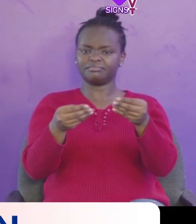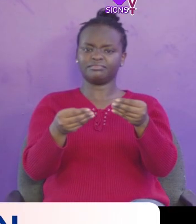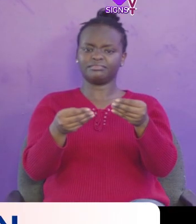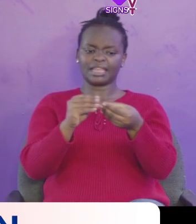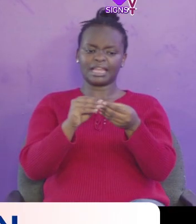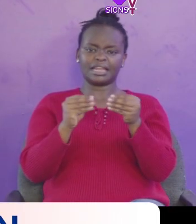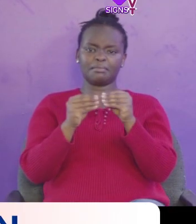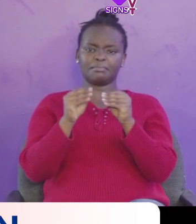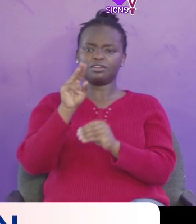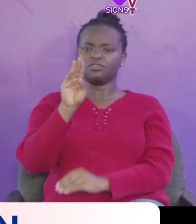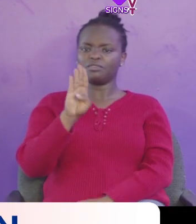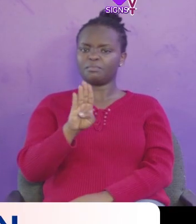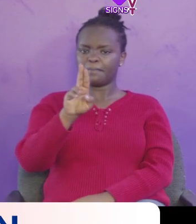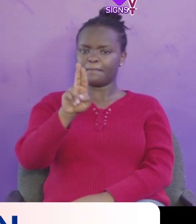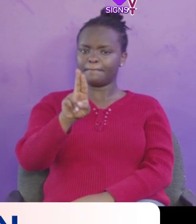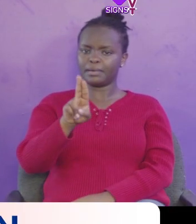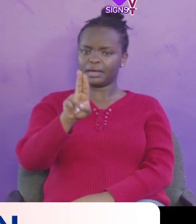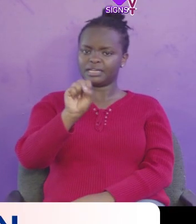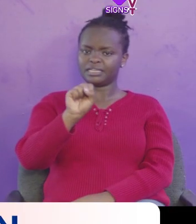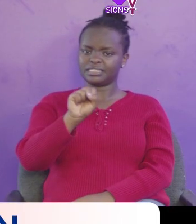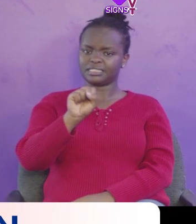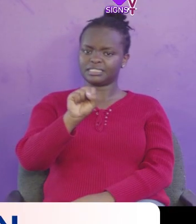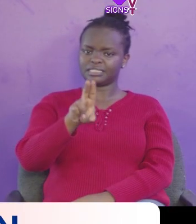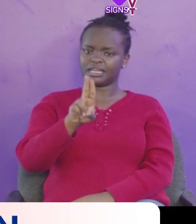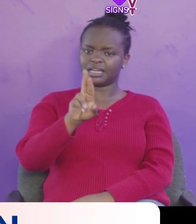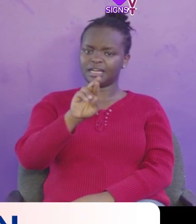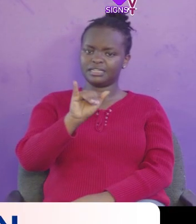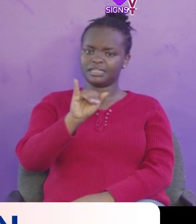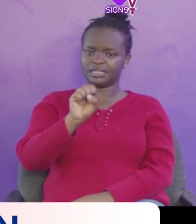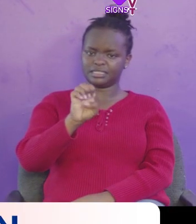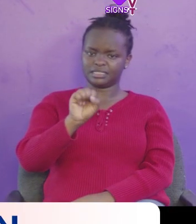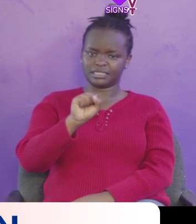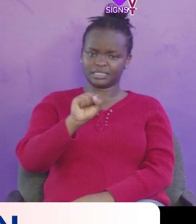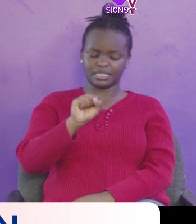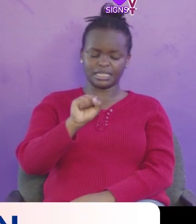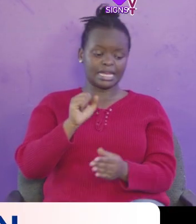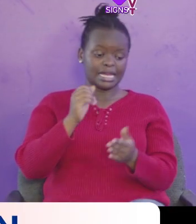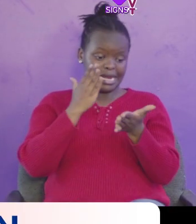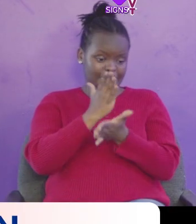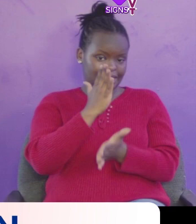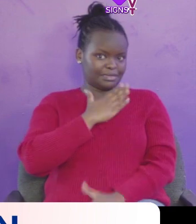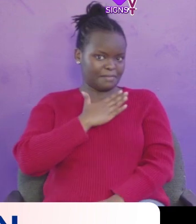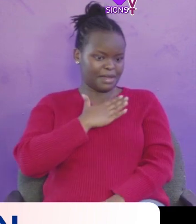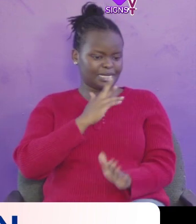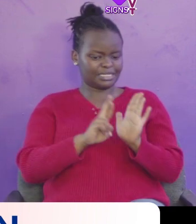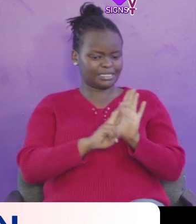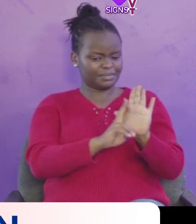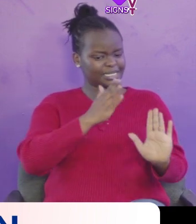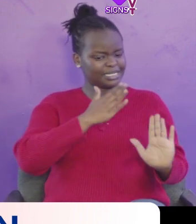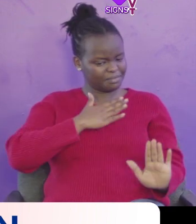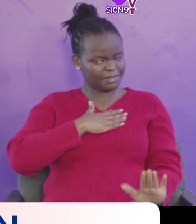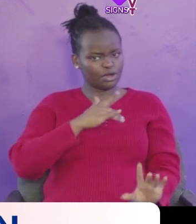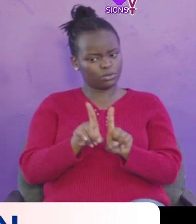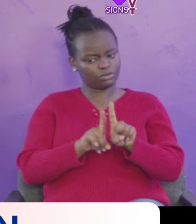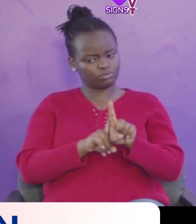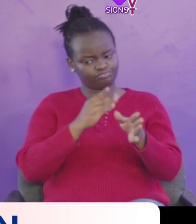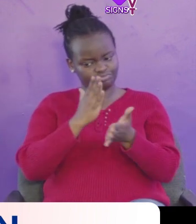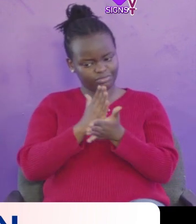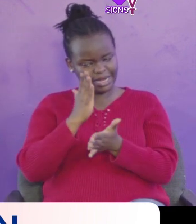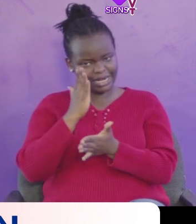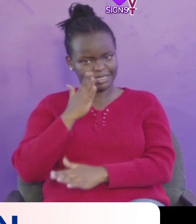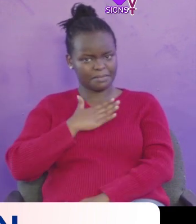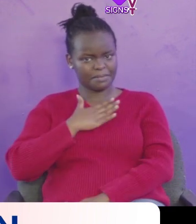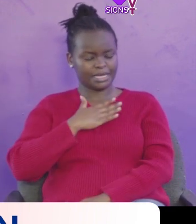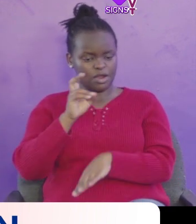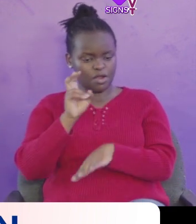of bursaries. No, bursaries is my right. And representing me is also my right. Oversighting